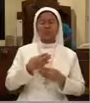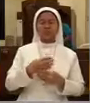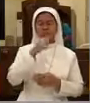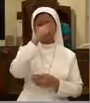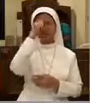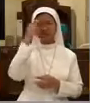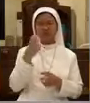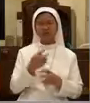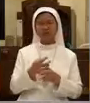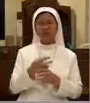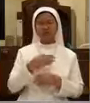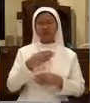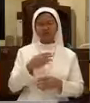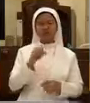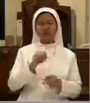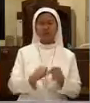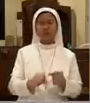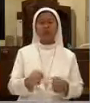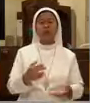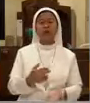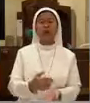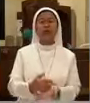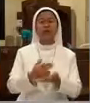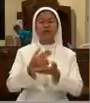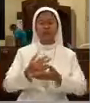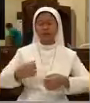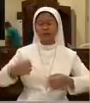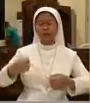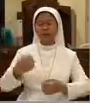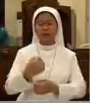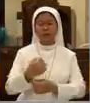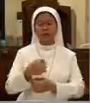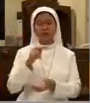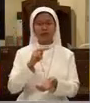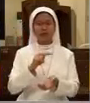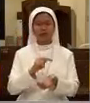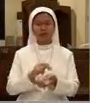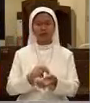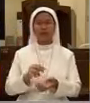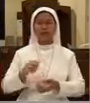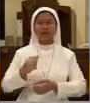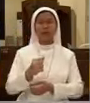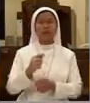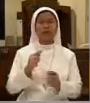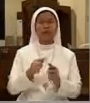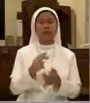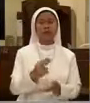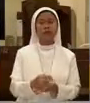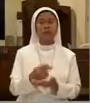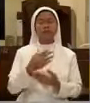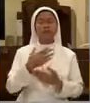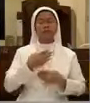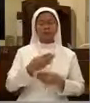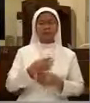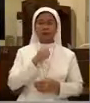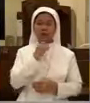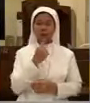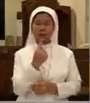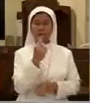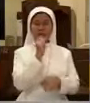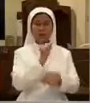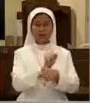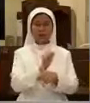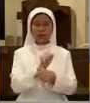And you see that this is not just function. It is not just work. It is an